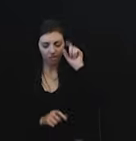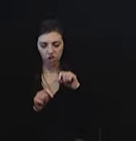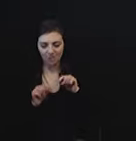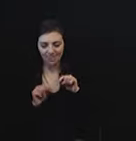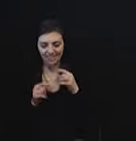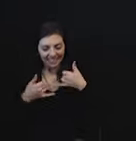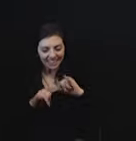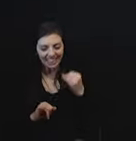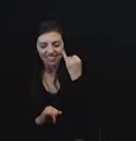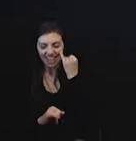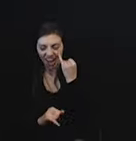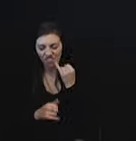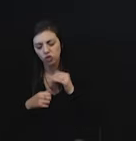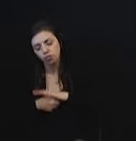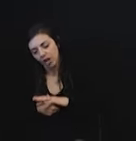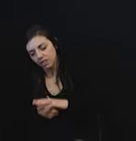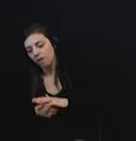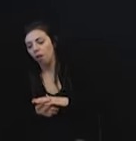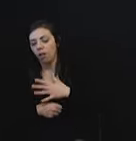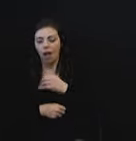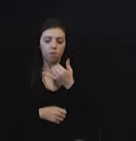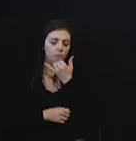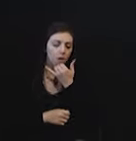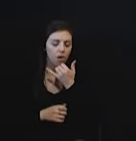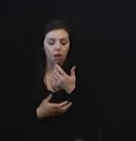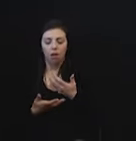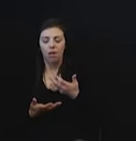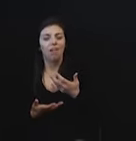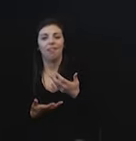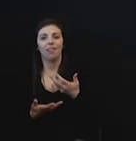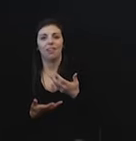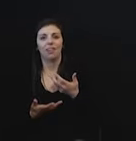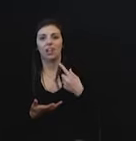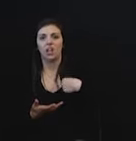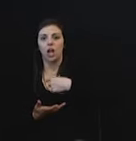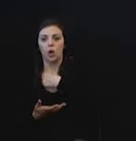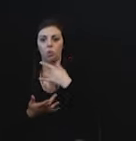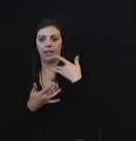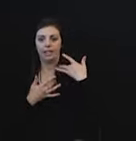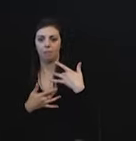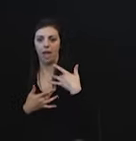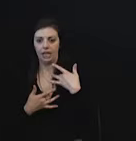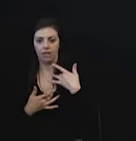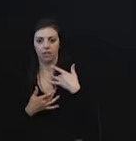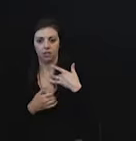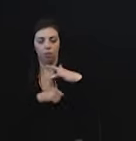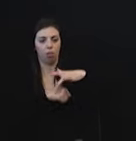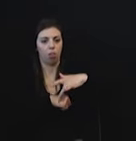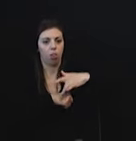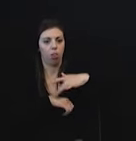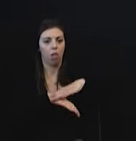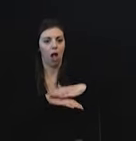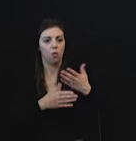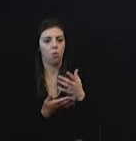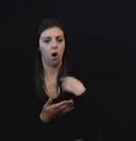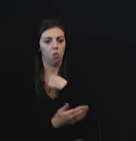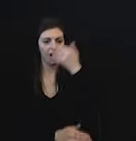known. And we flock to the known so much more and so much more easily than we do the